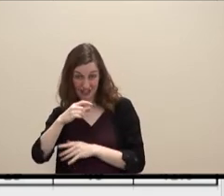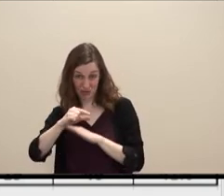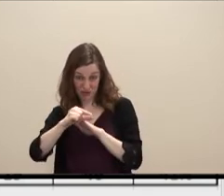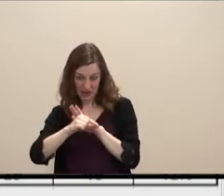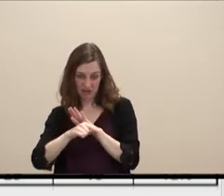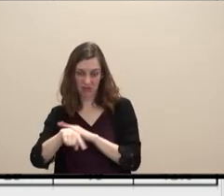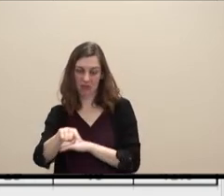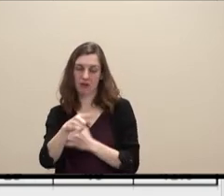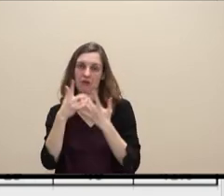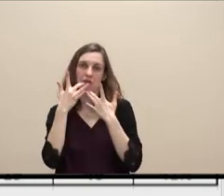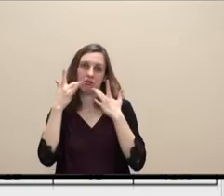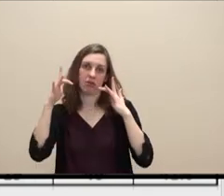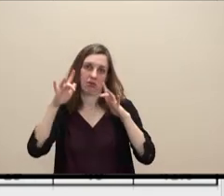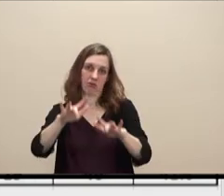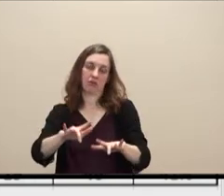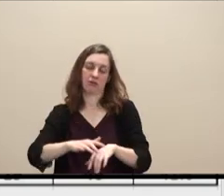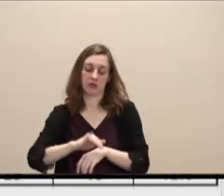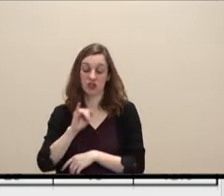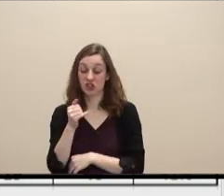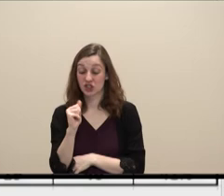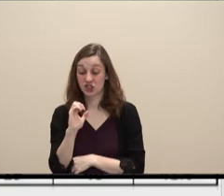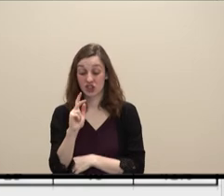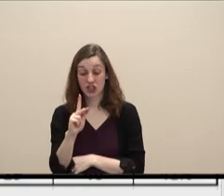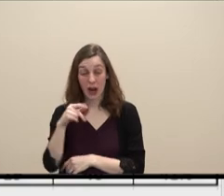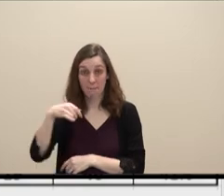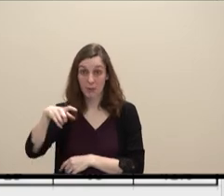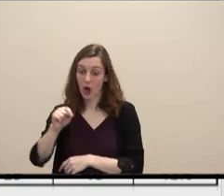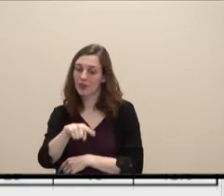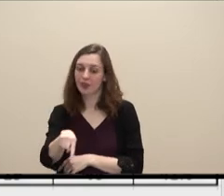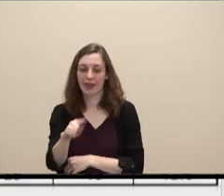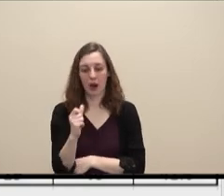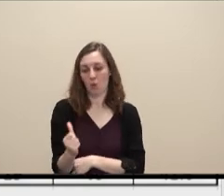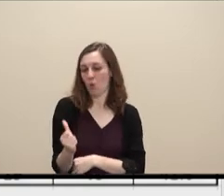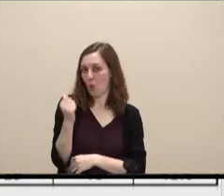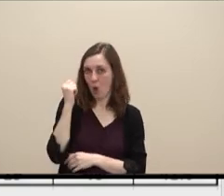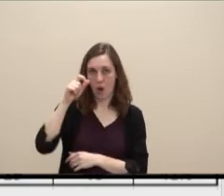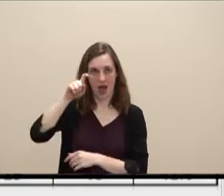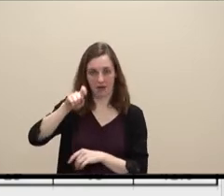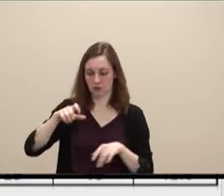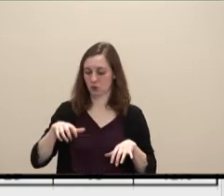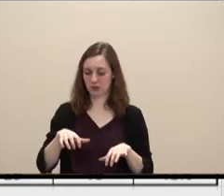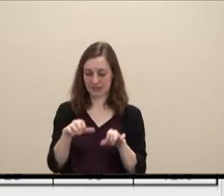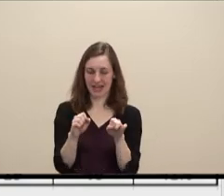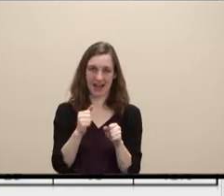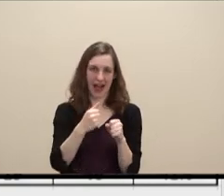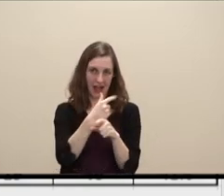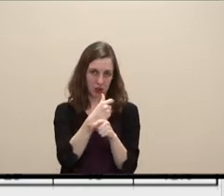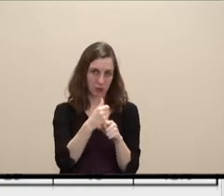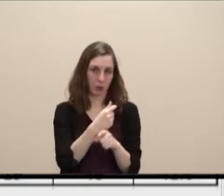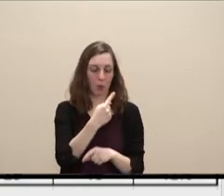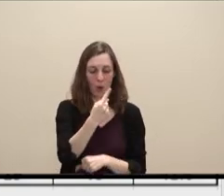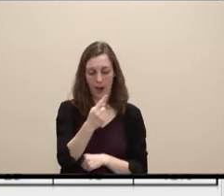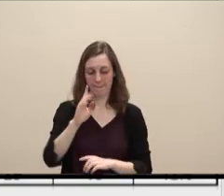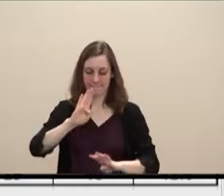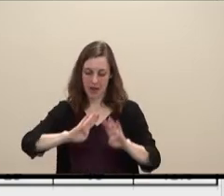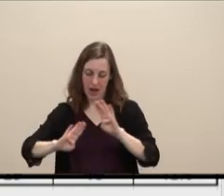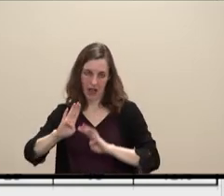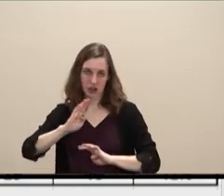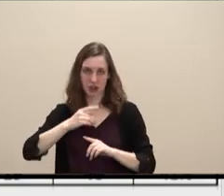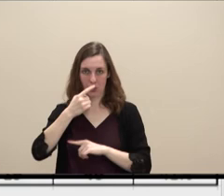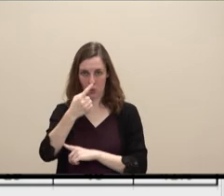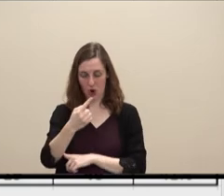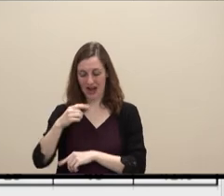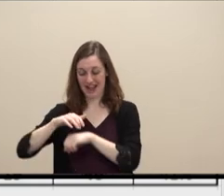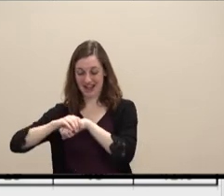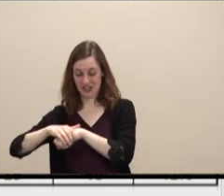freshmen, I mean, they hit the jackpot because most of them will never have to do Algebra 1, Biology, and English 1. They're exempt from those.